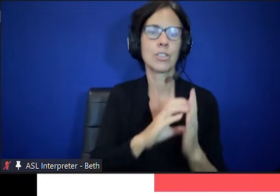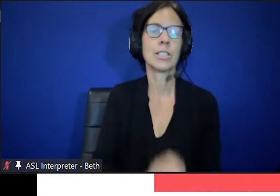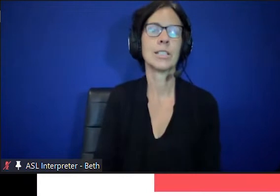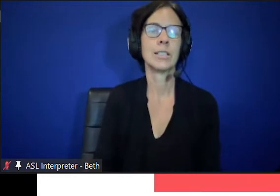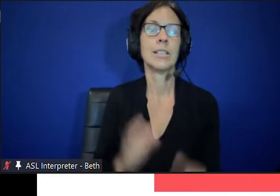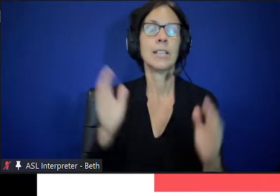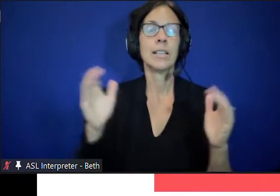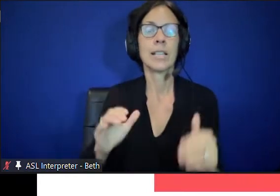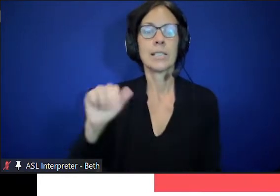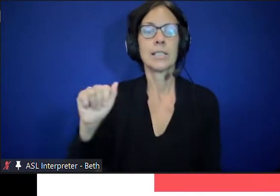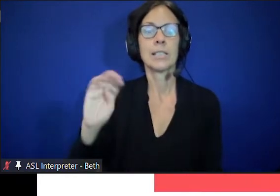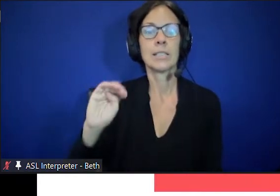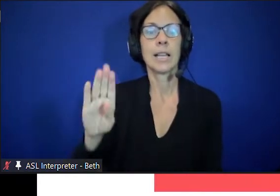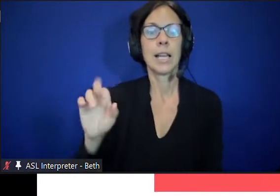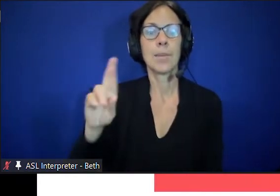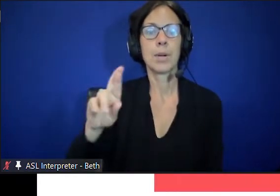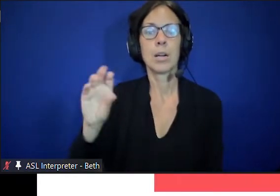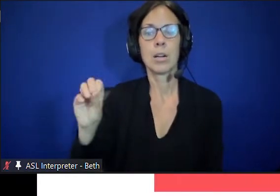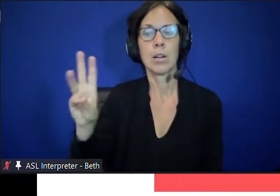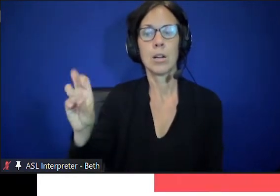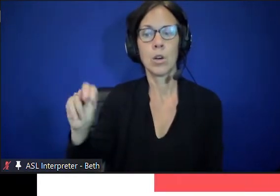Our next presenter is Amber.